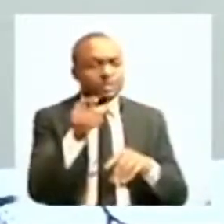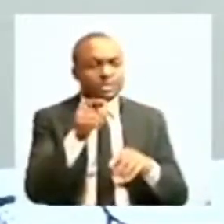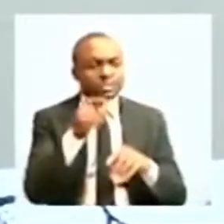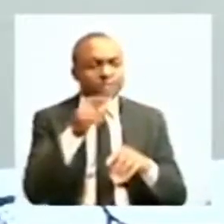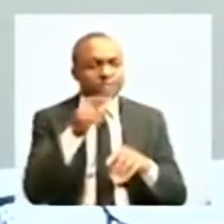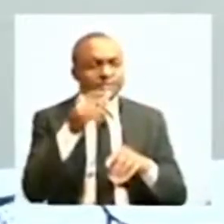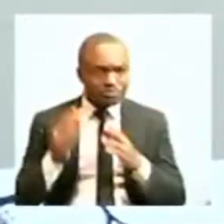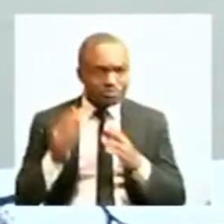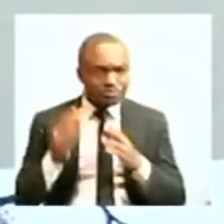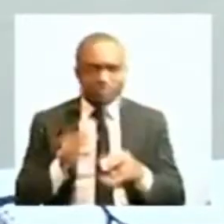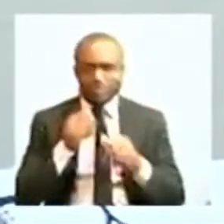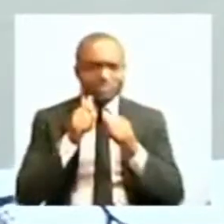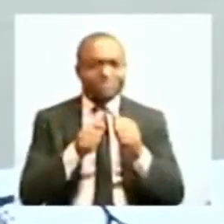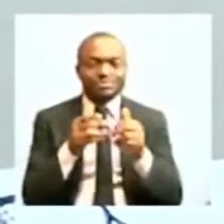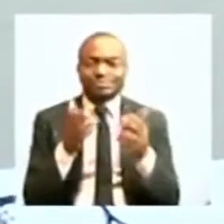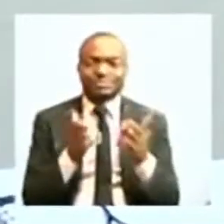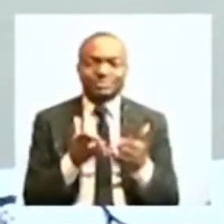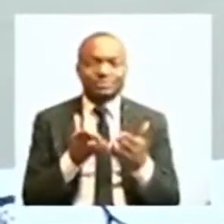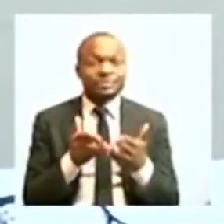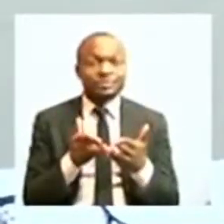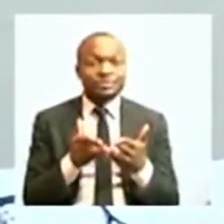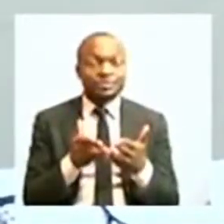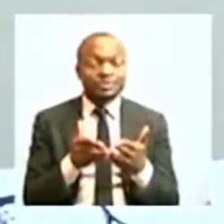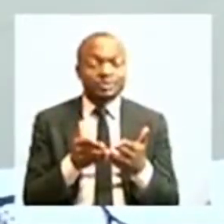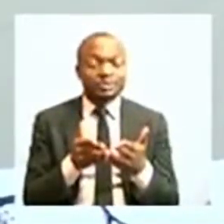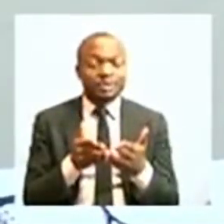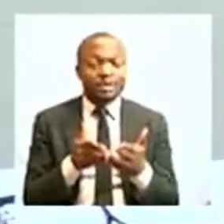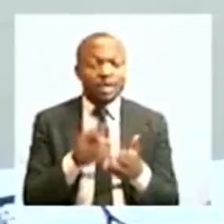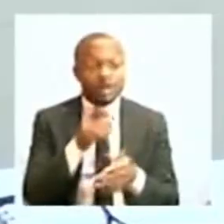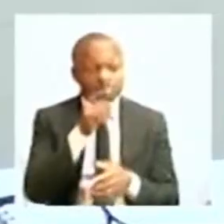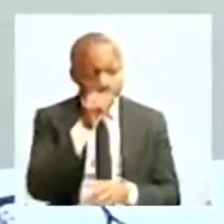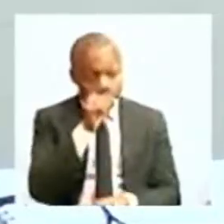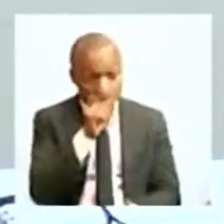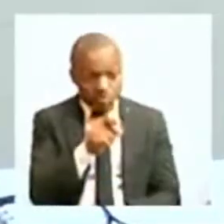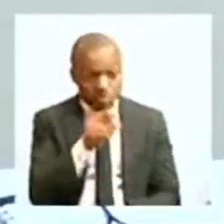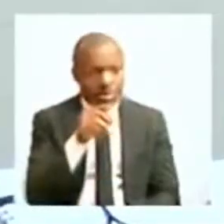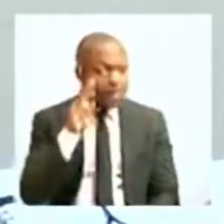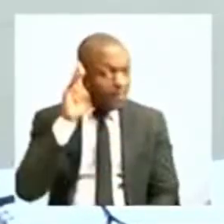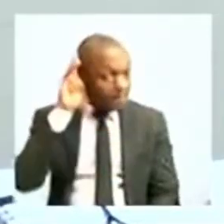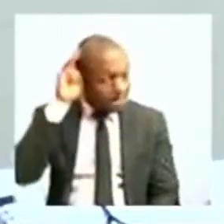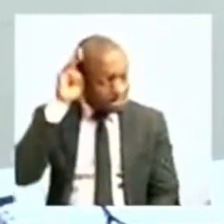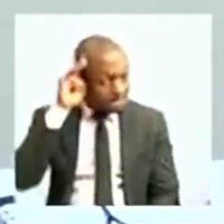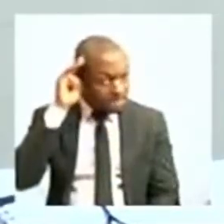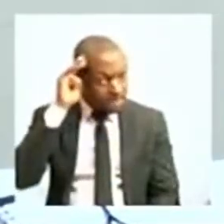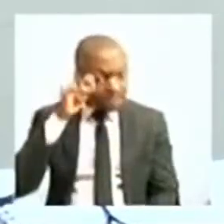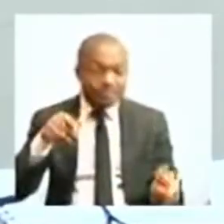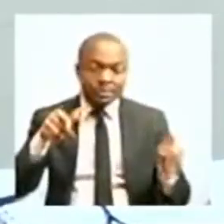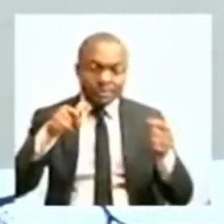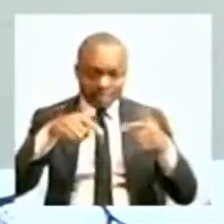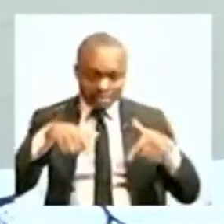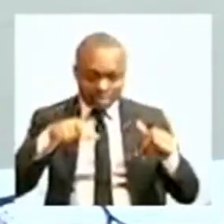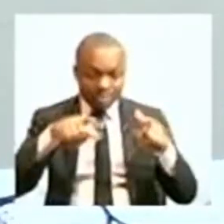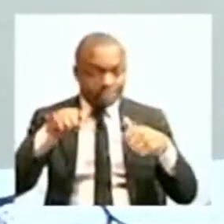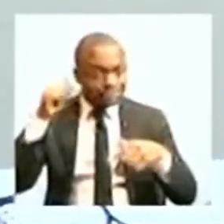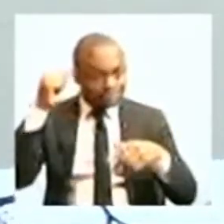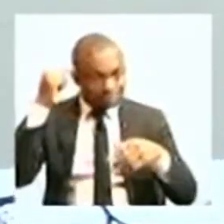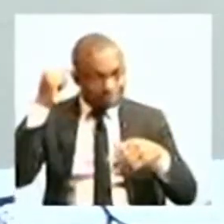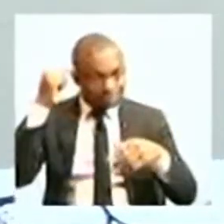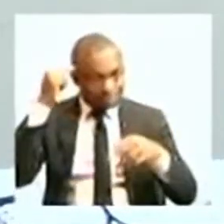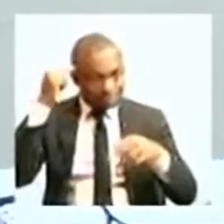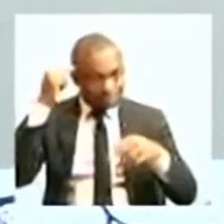the commission, but we have appealed through you, because you see, you are Ministry of Local Government and Rural Development.